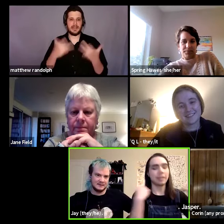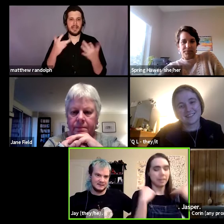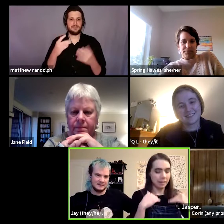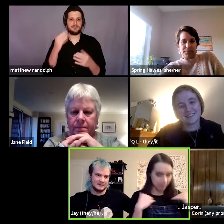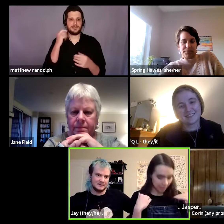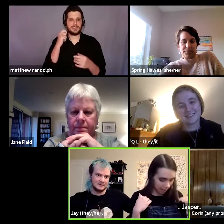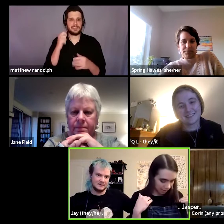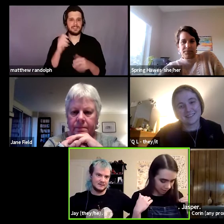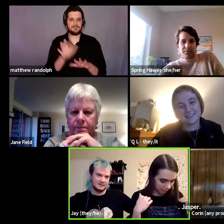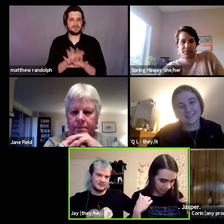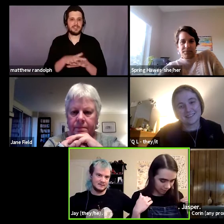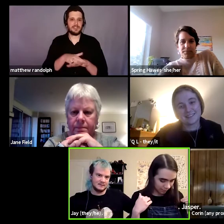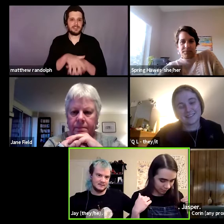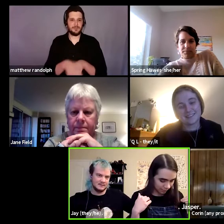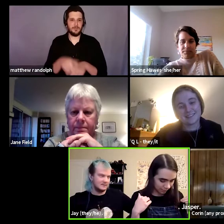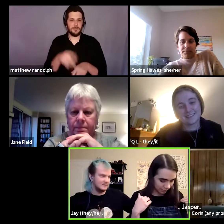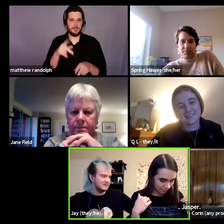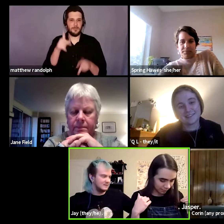like,